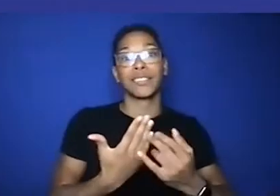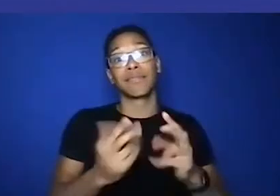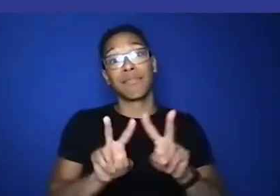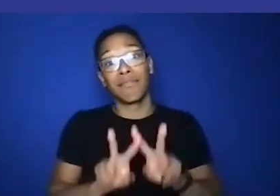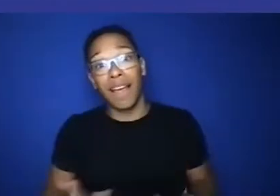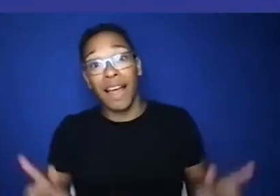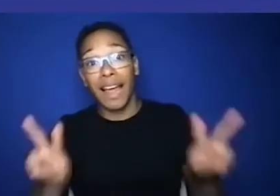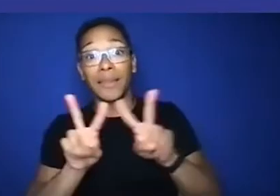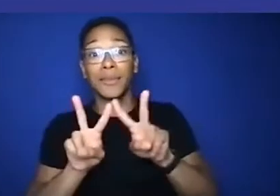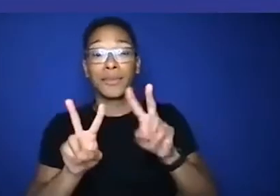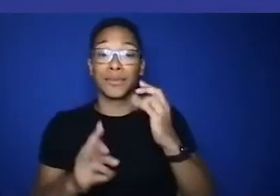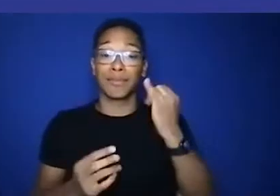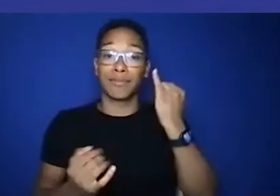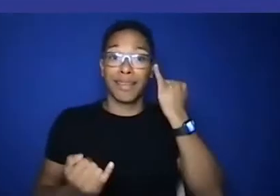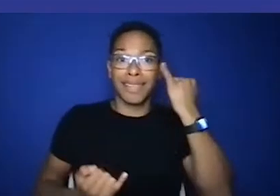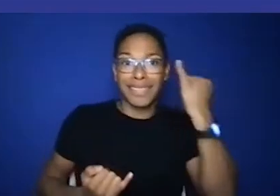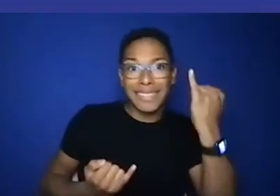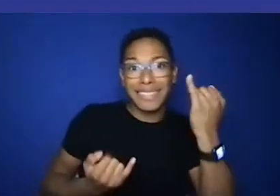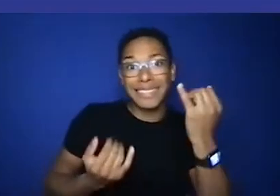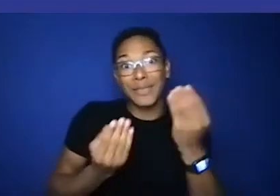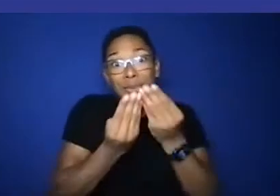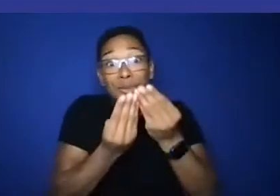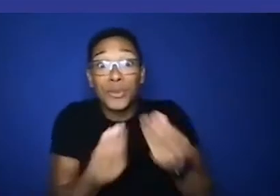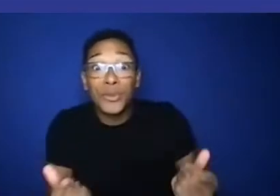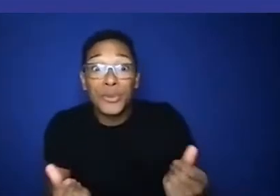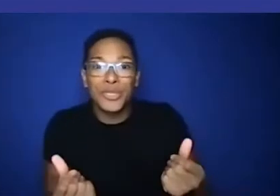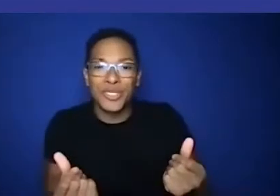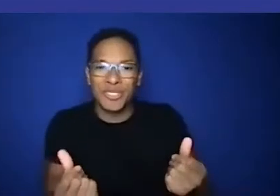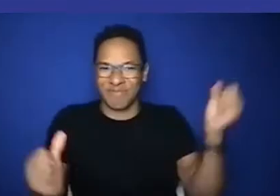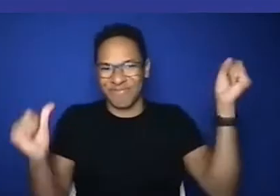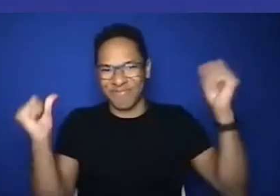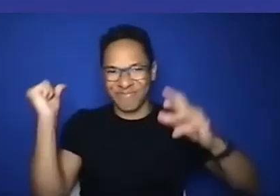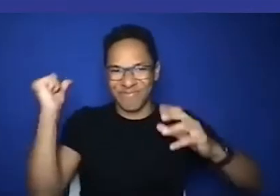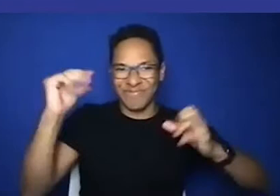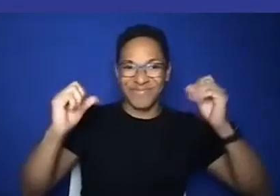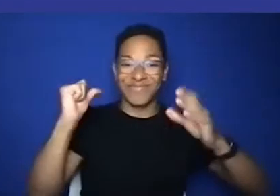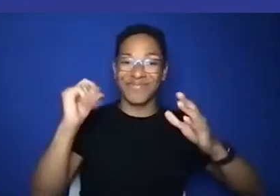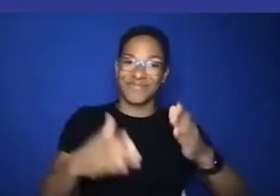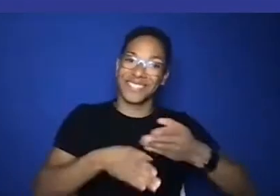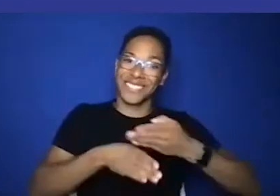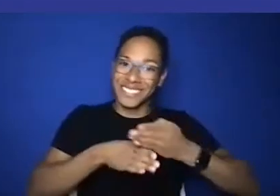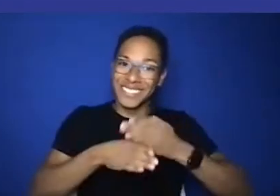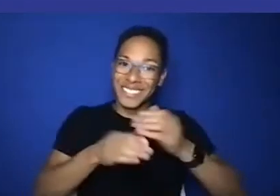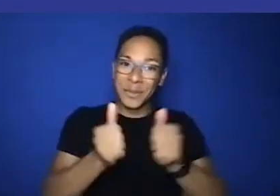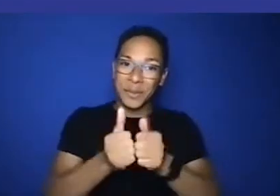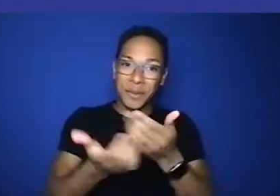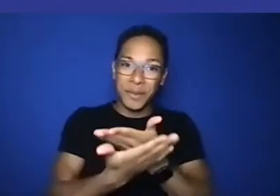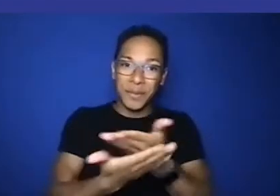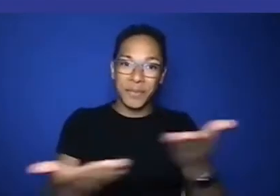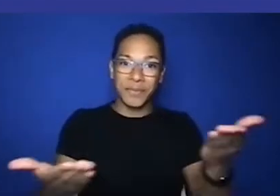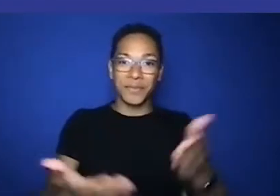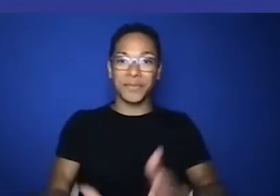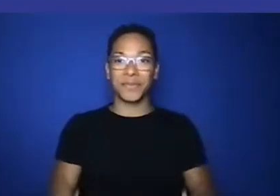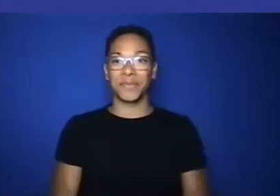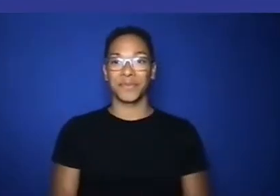and ideas and solutions to share with all of you too. Yeah.